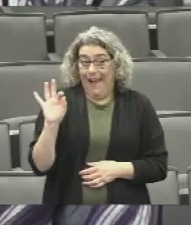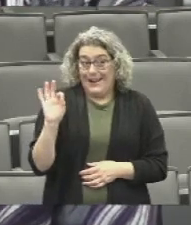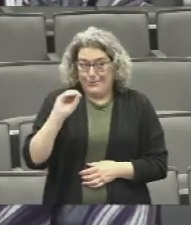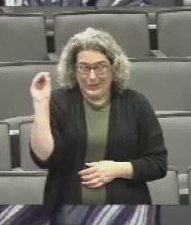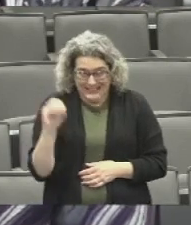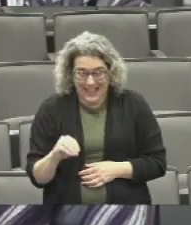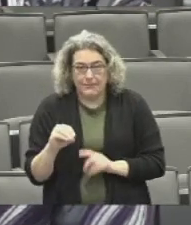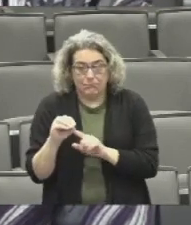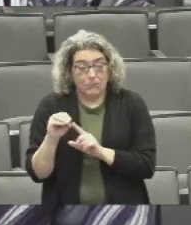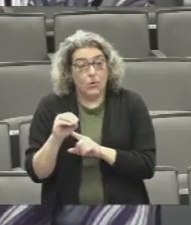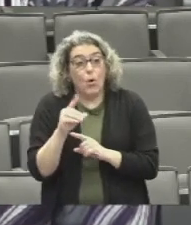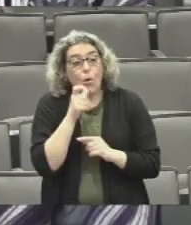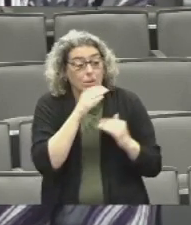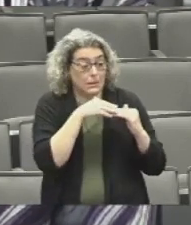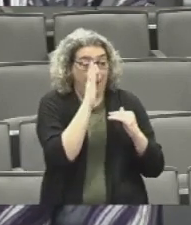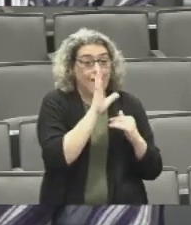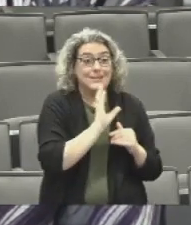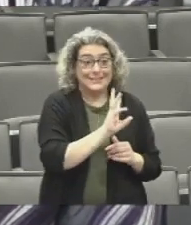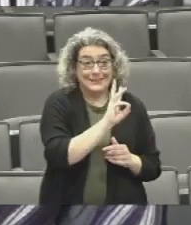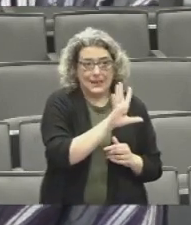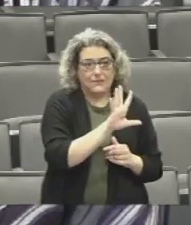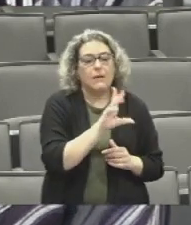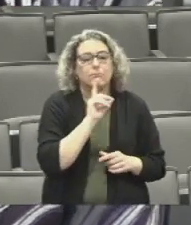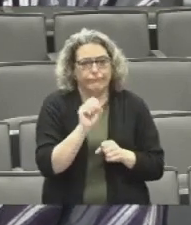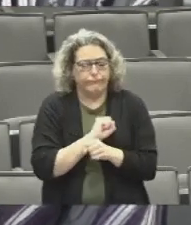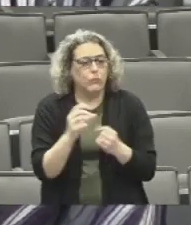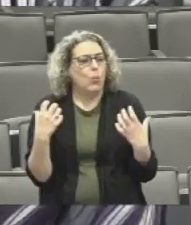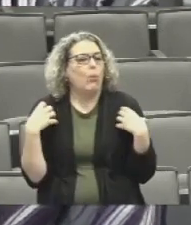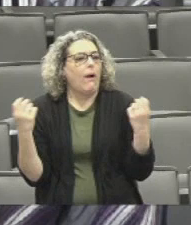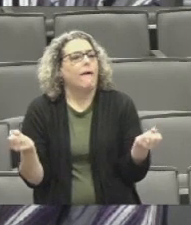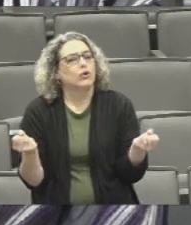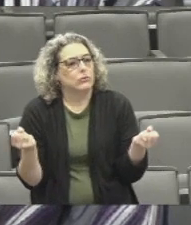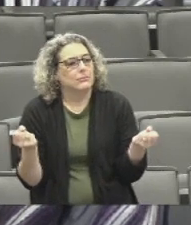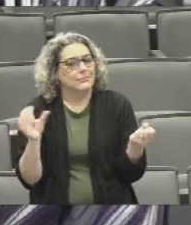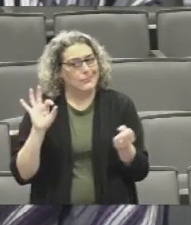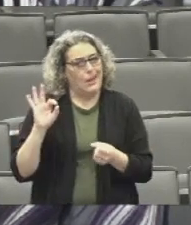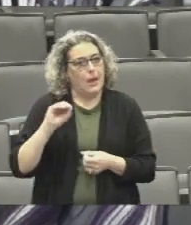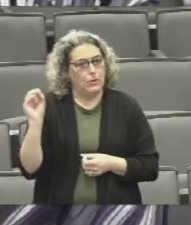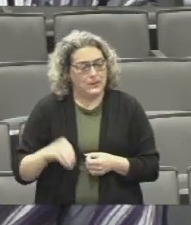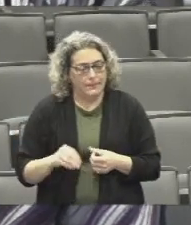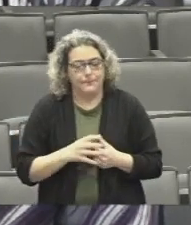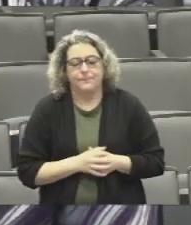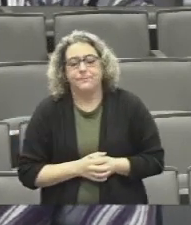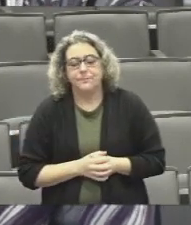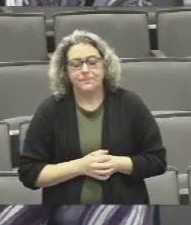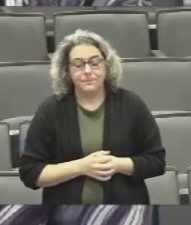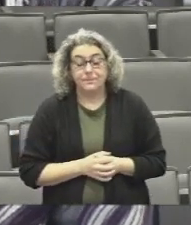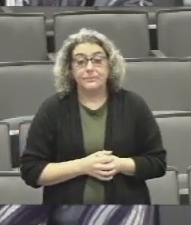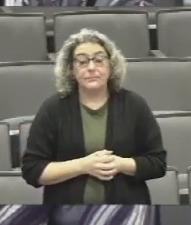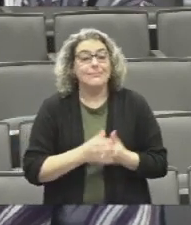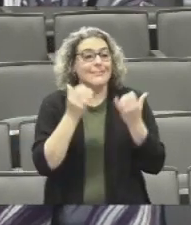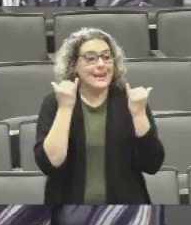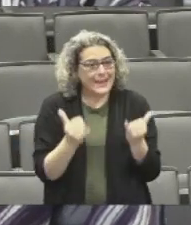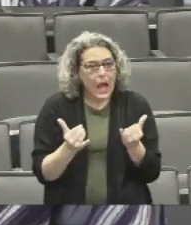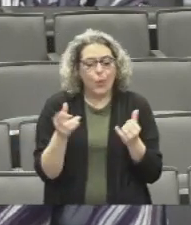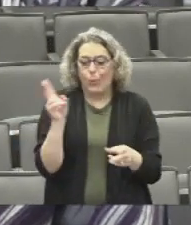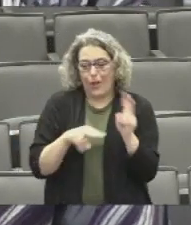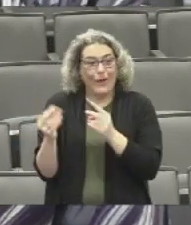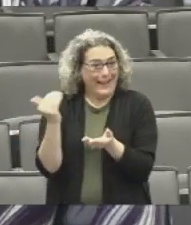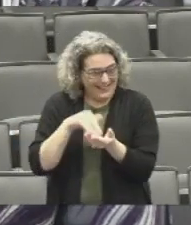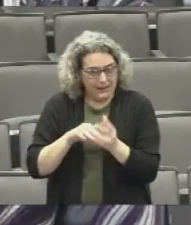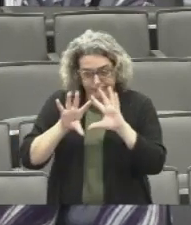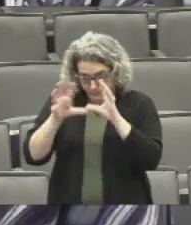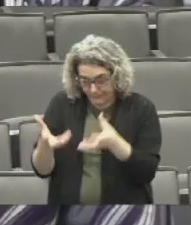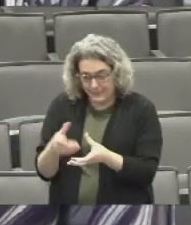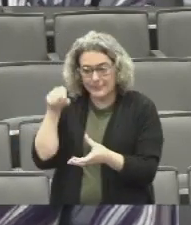our individuals above 65 years old have said that they have recovered. When we look at our race of those